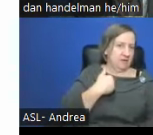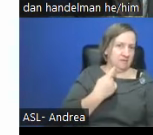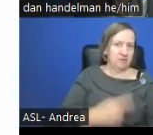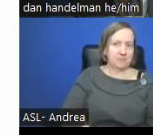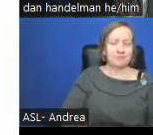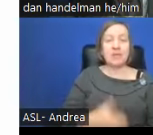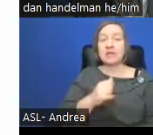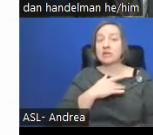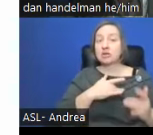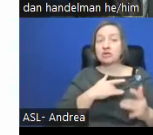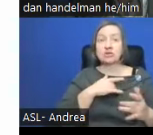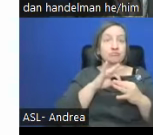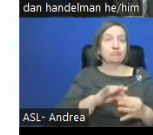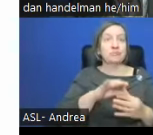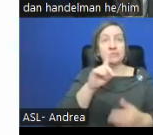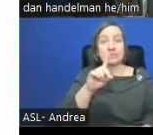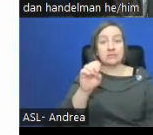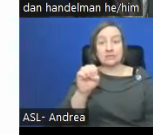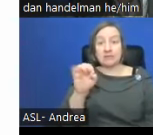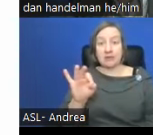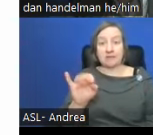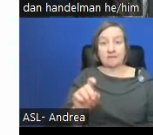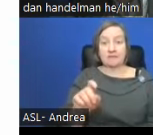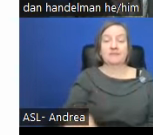for D, E, or F?